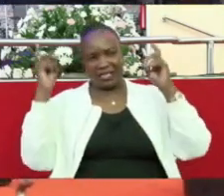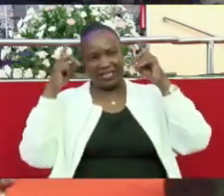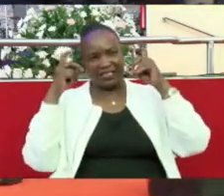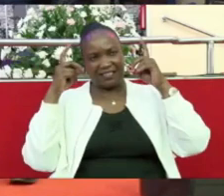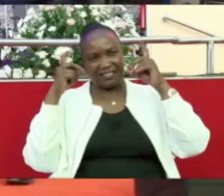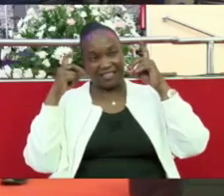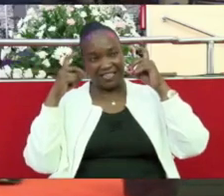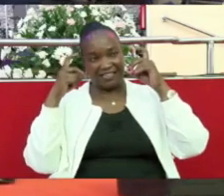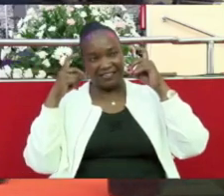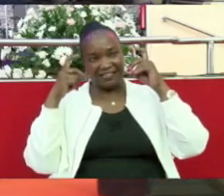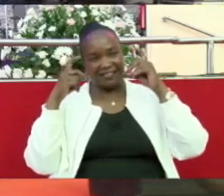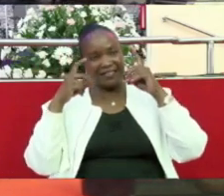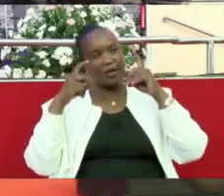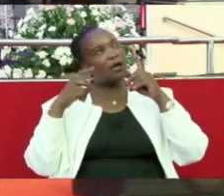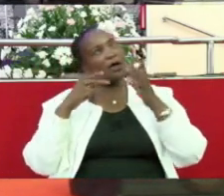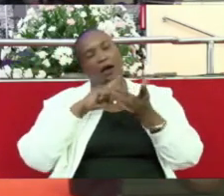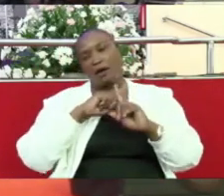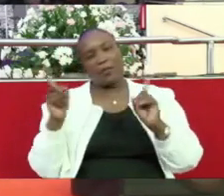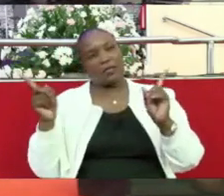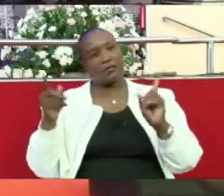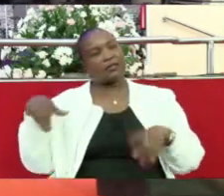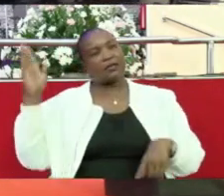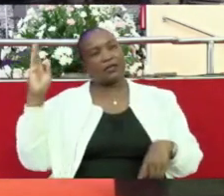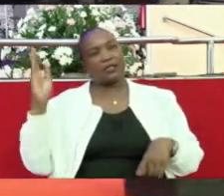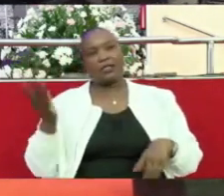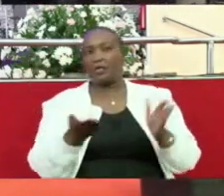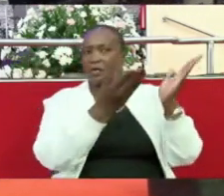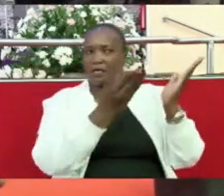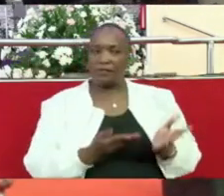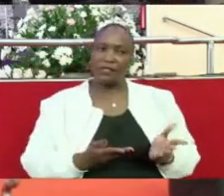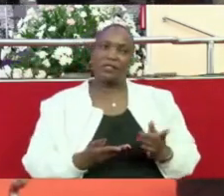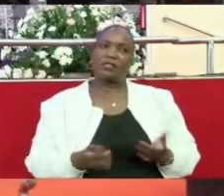God gives you grace that the mountain